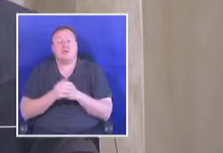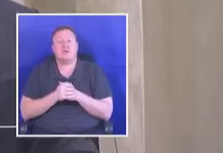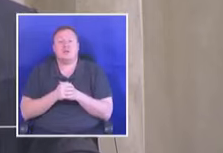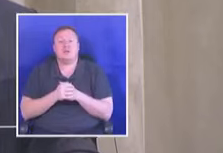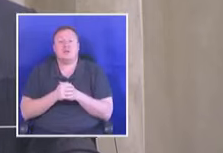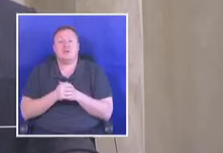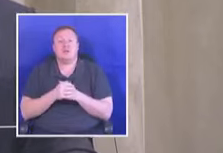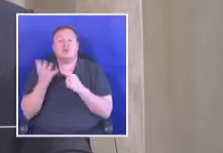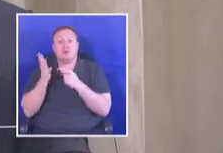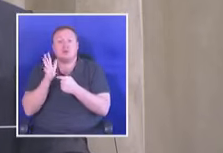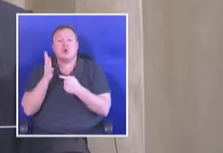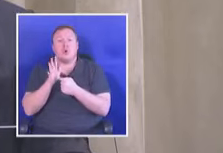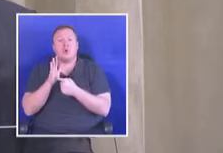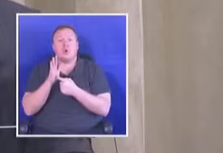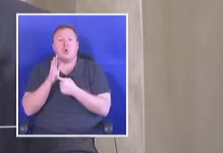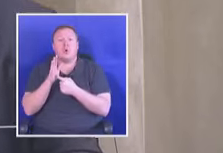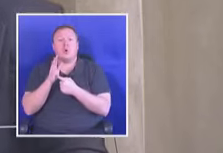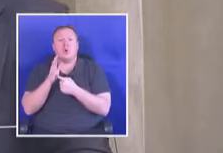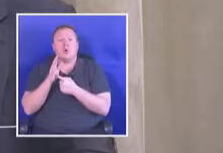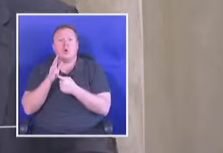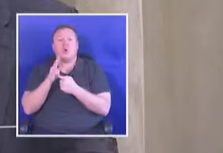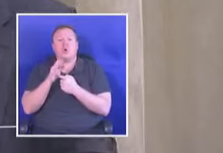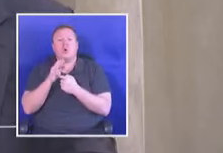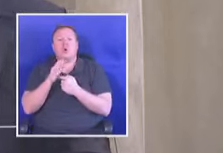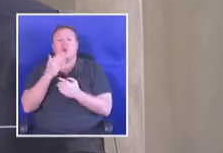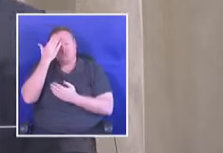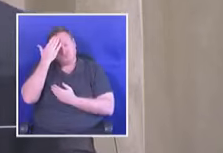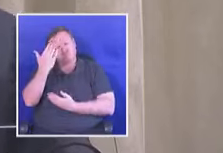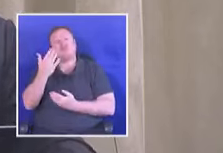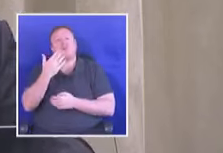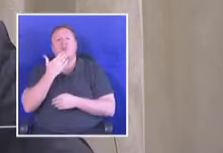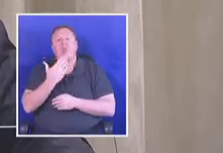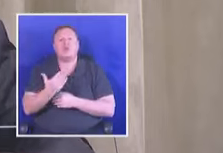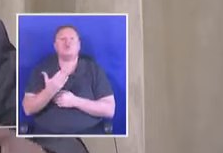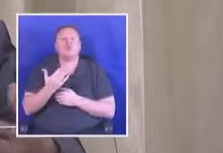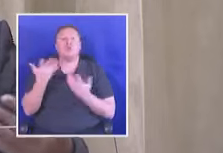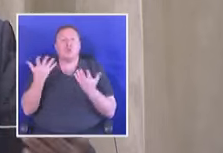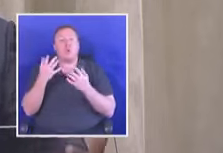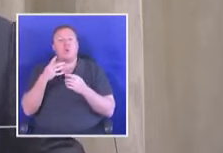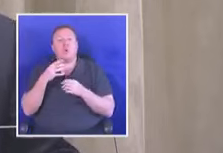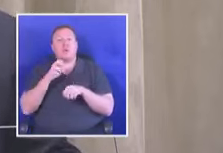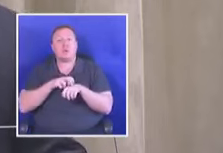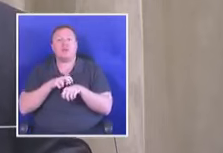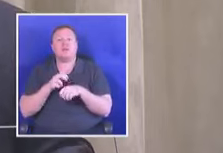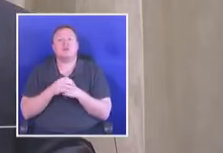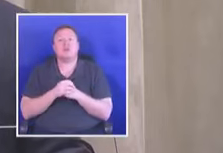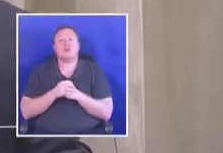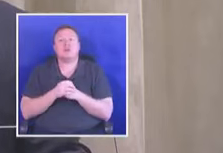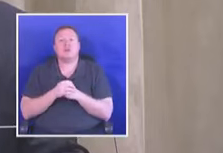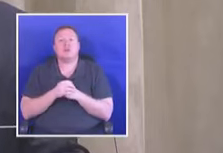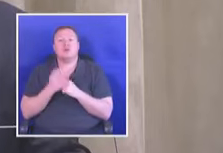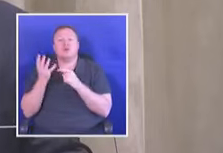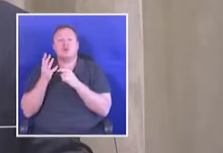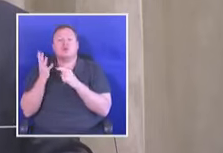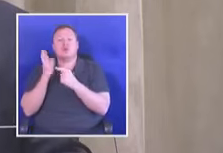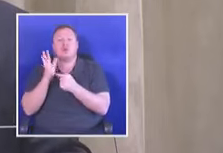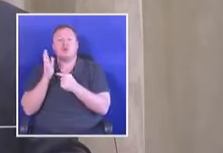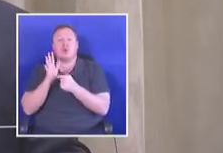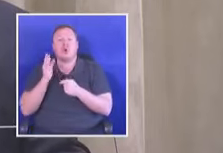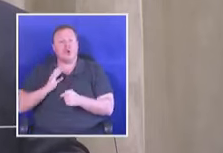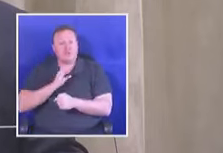where tribute is due. Let us pay tribute to the work that the various commissions are